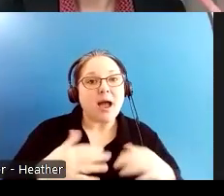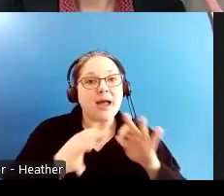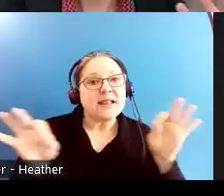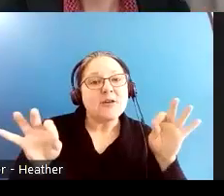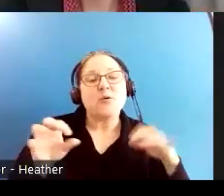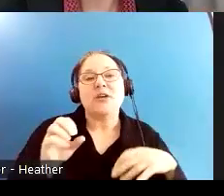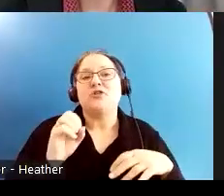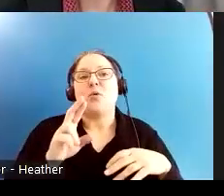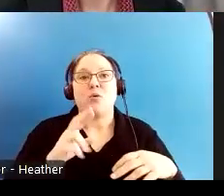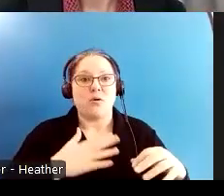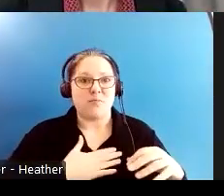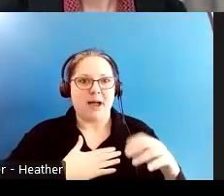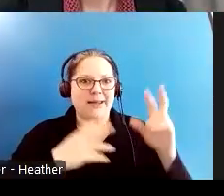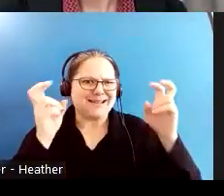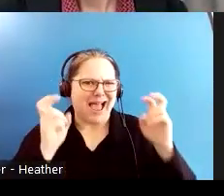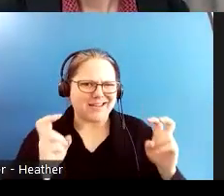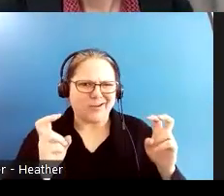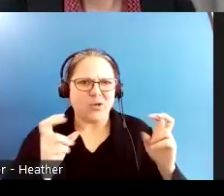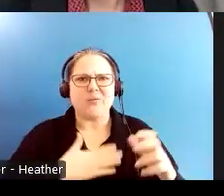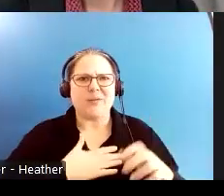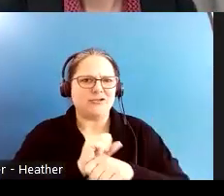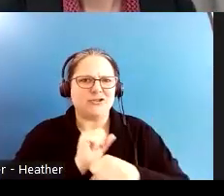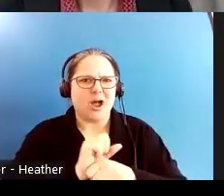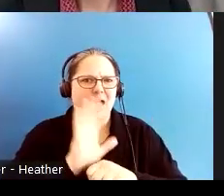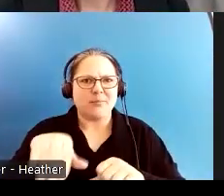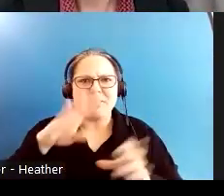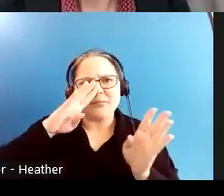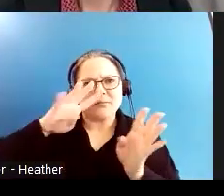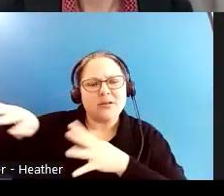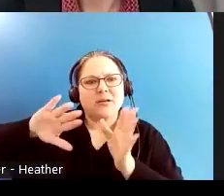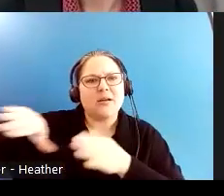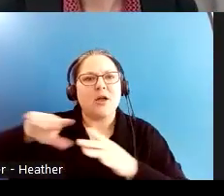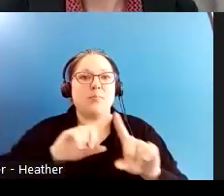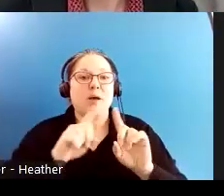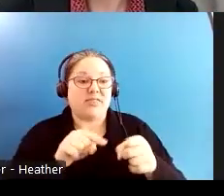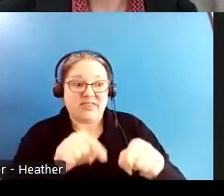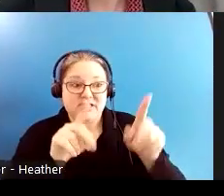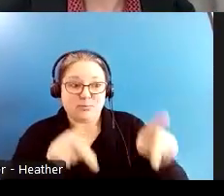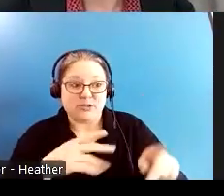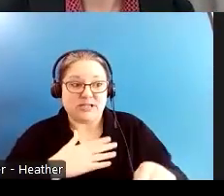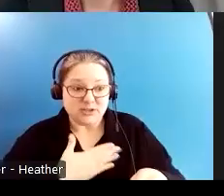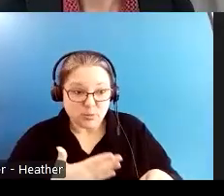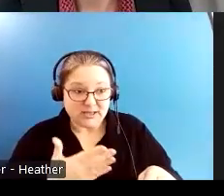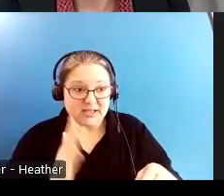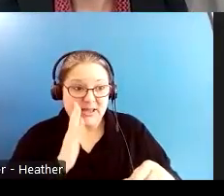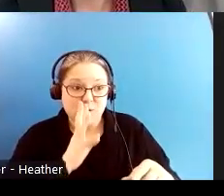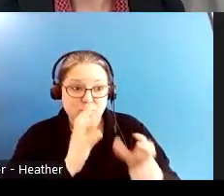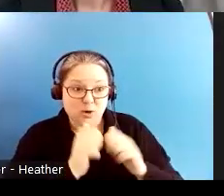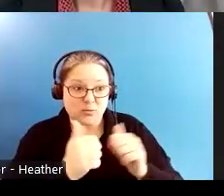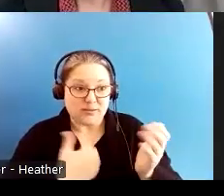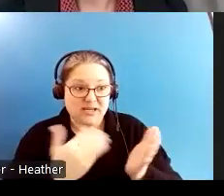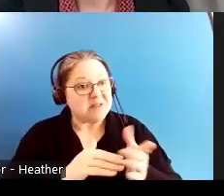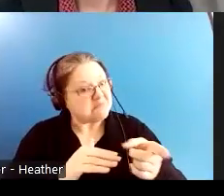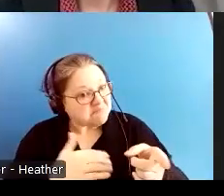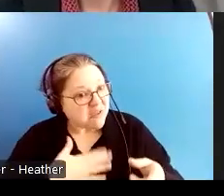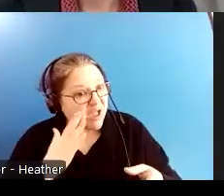my titles, and hoping that they're willing to have me come back. And we often ask permission to come back to make sure that people realize that we're